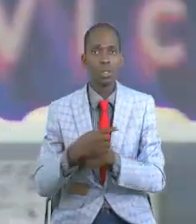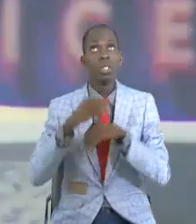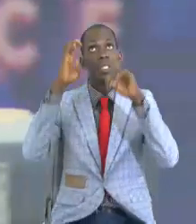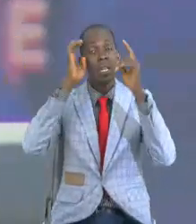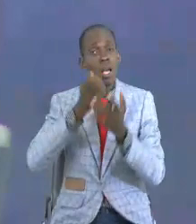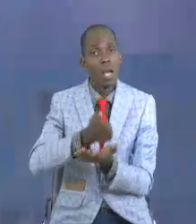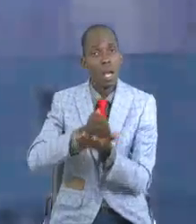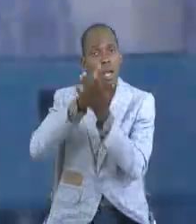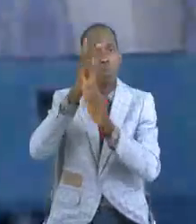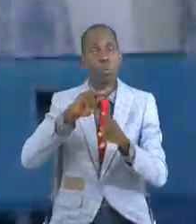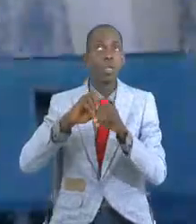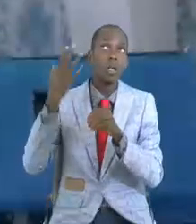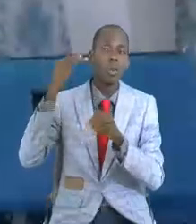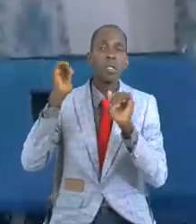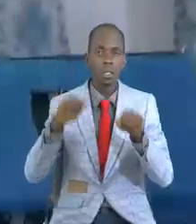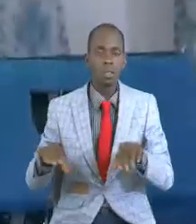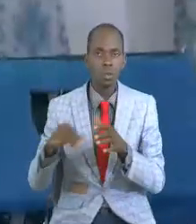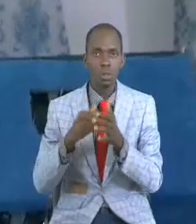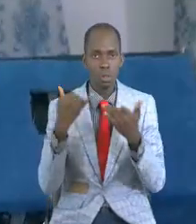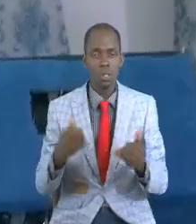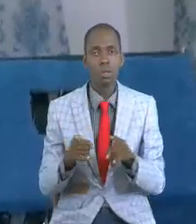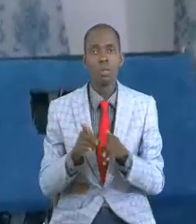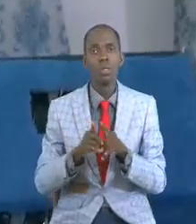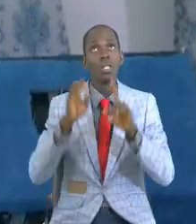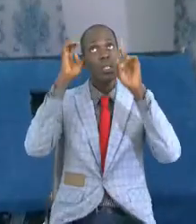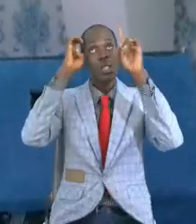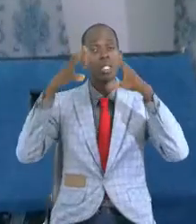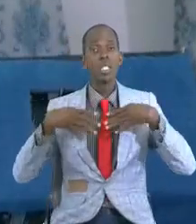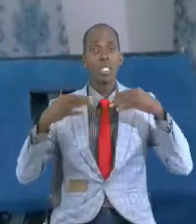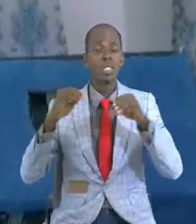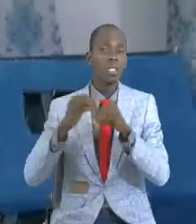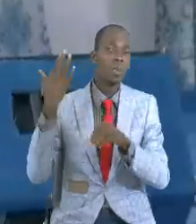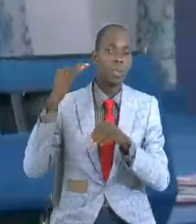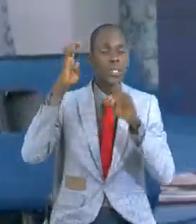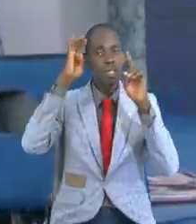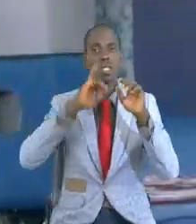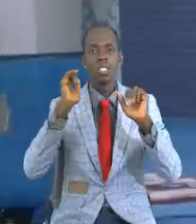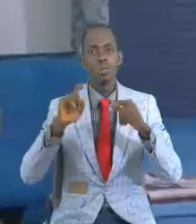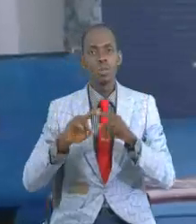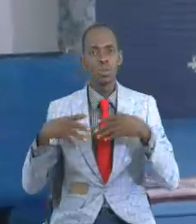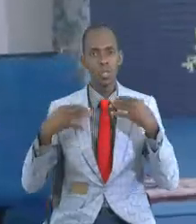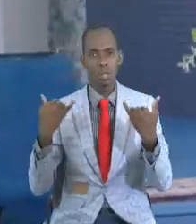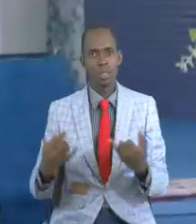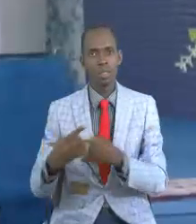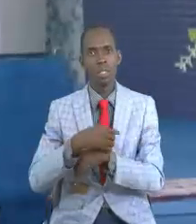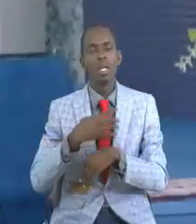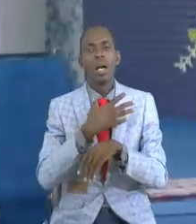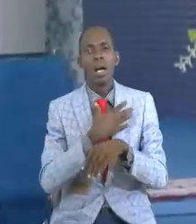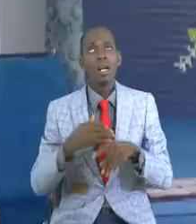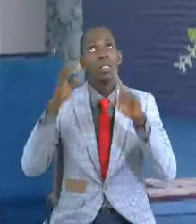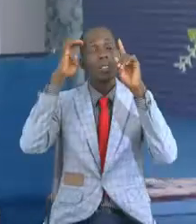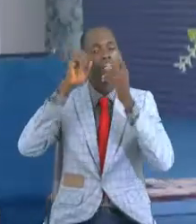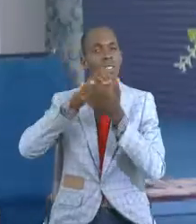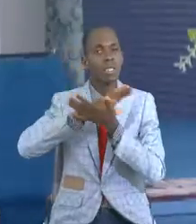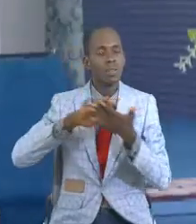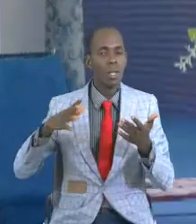able to help people today. He healed in the past, is able to heal today. And he sanctified, he